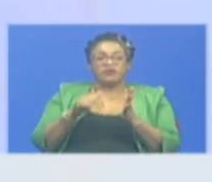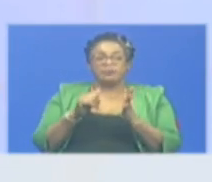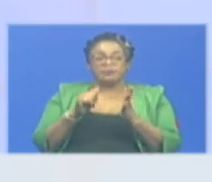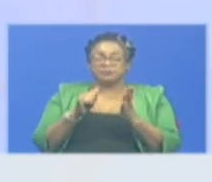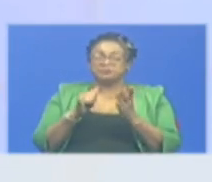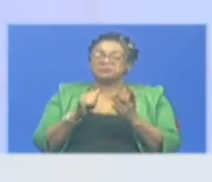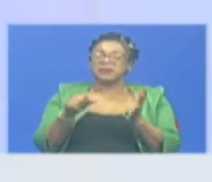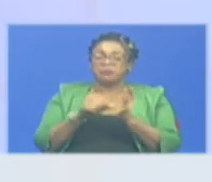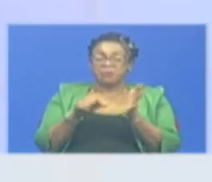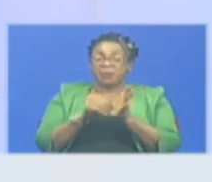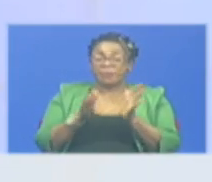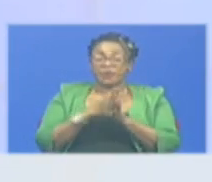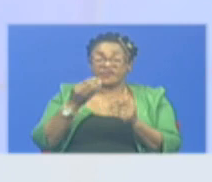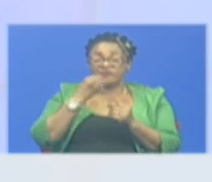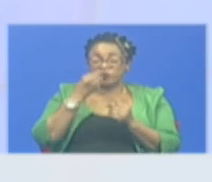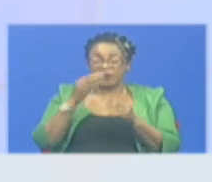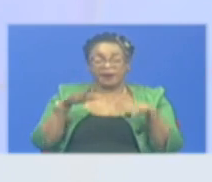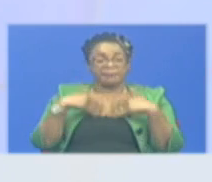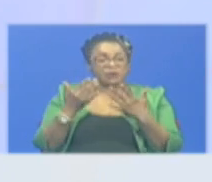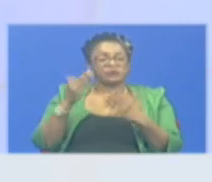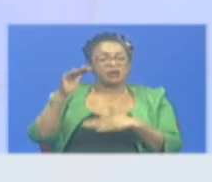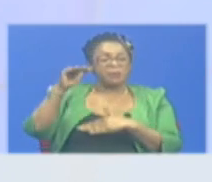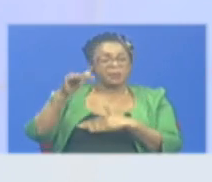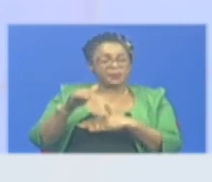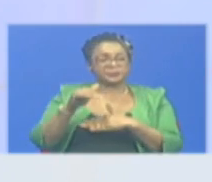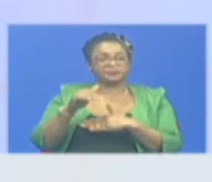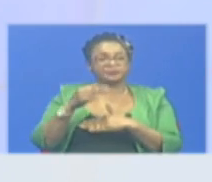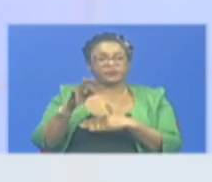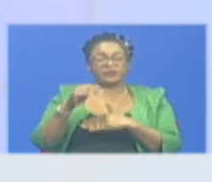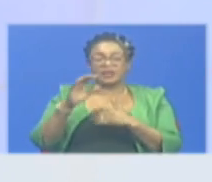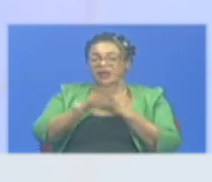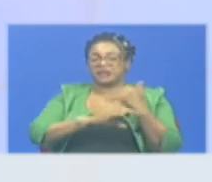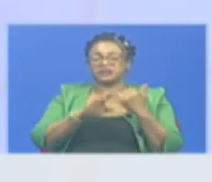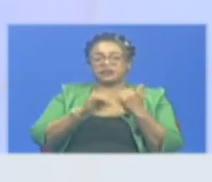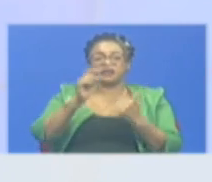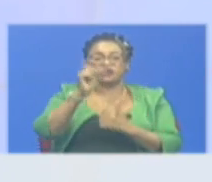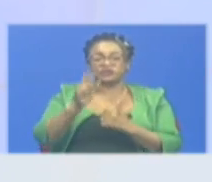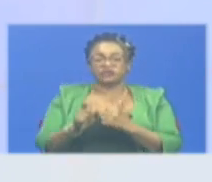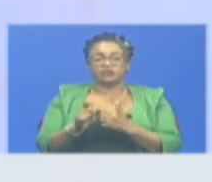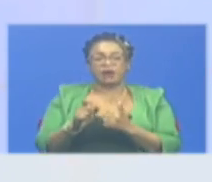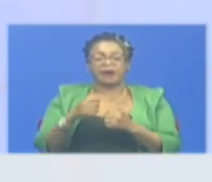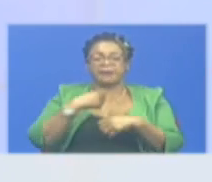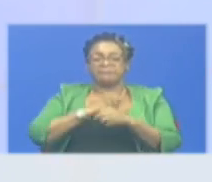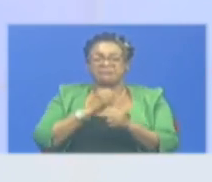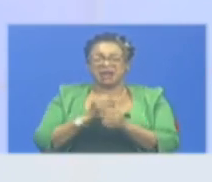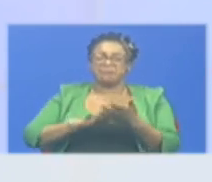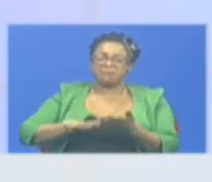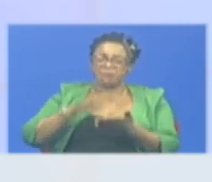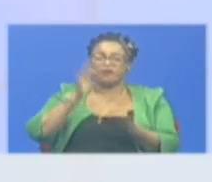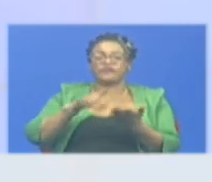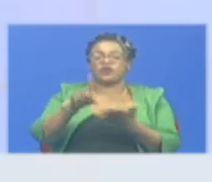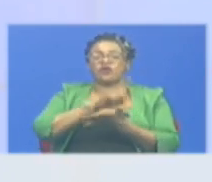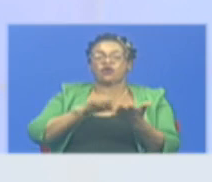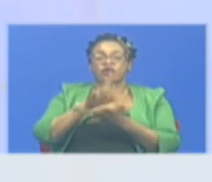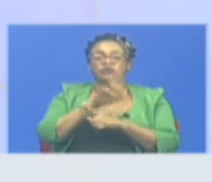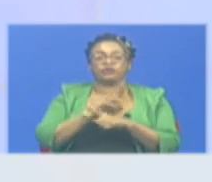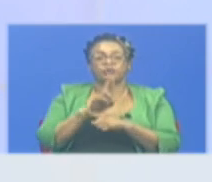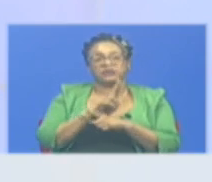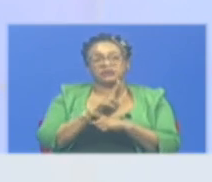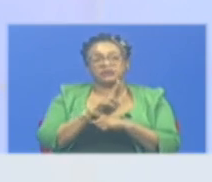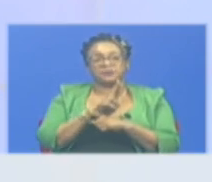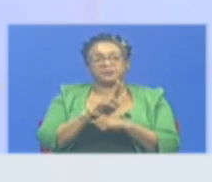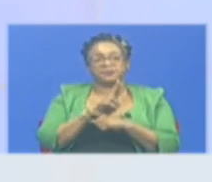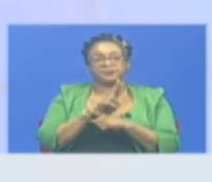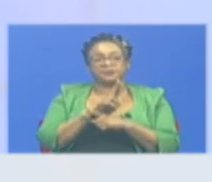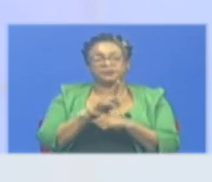shortages due to the decline in cross-border trade with countries in the region and produce more food for local consumption. Well, despite